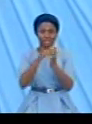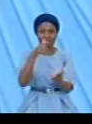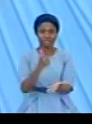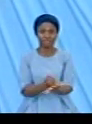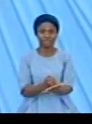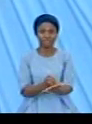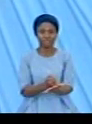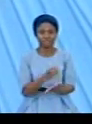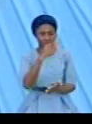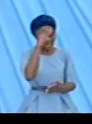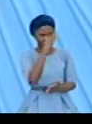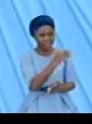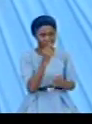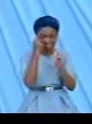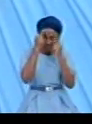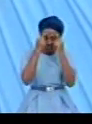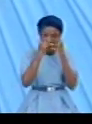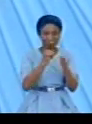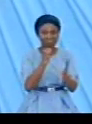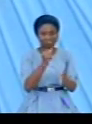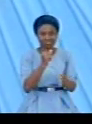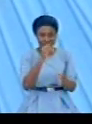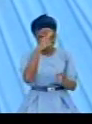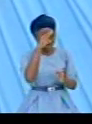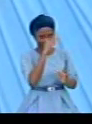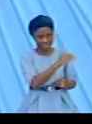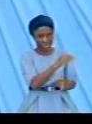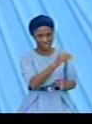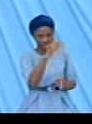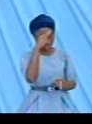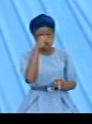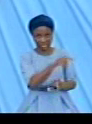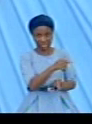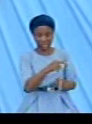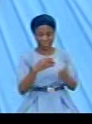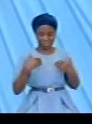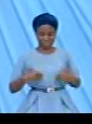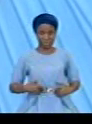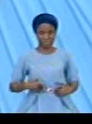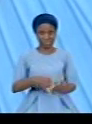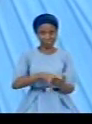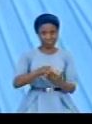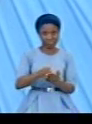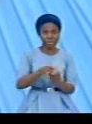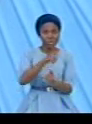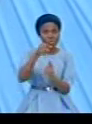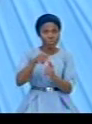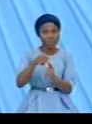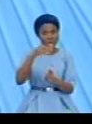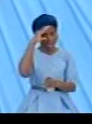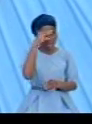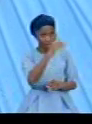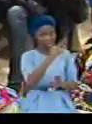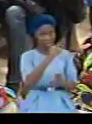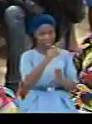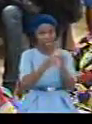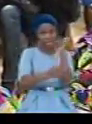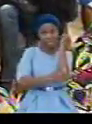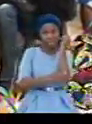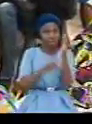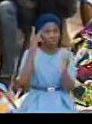not his own body now dead, when he was about 100 years